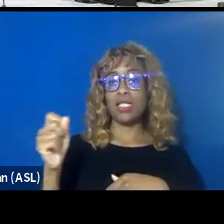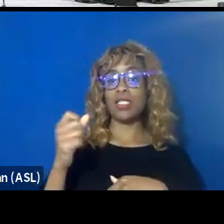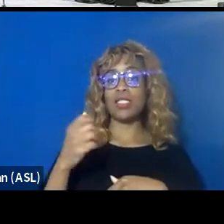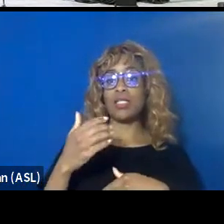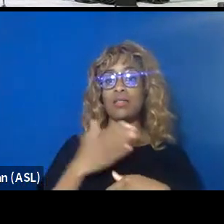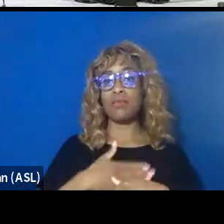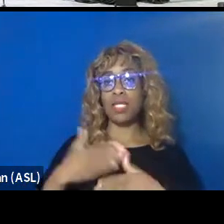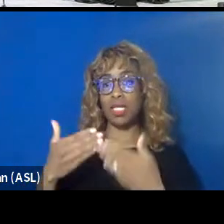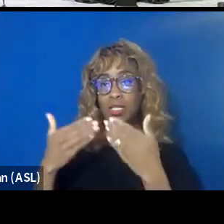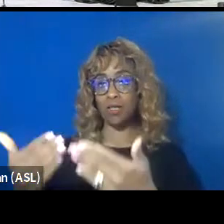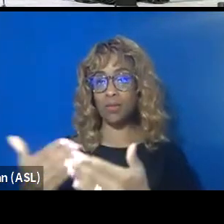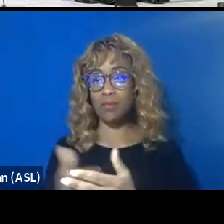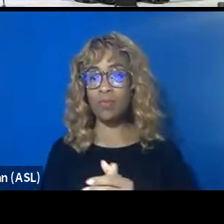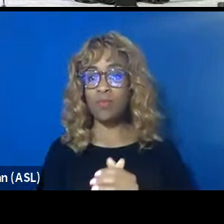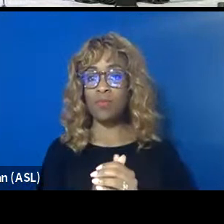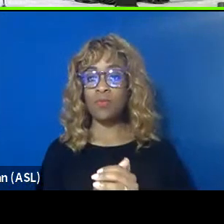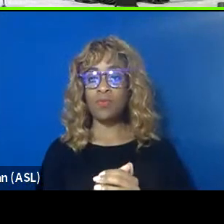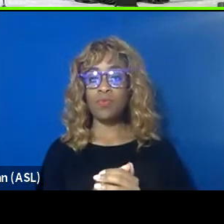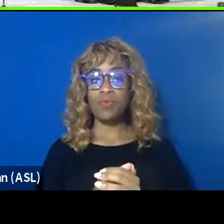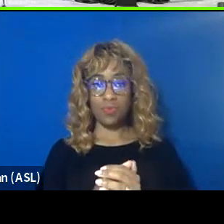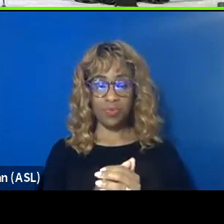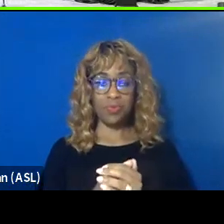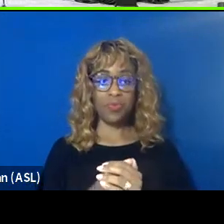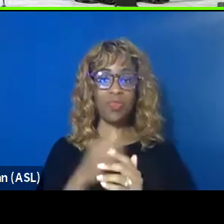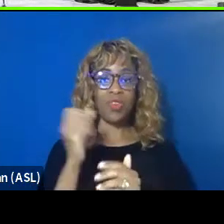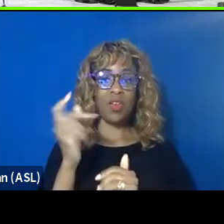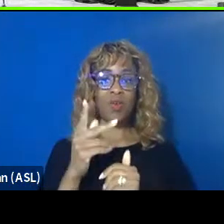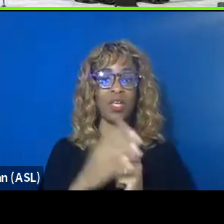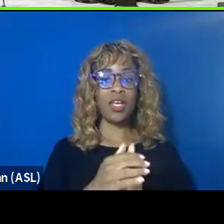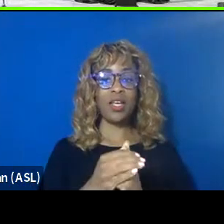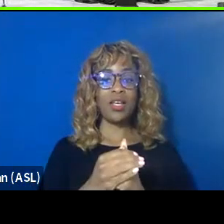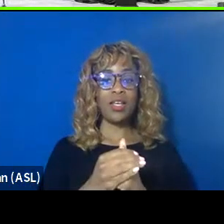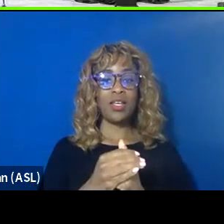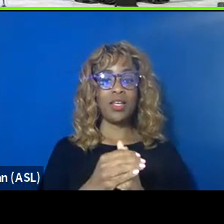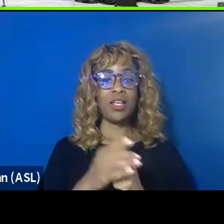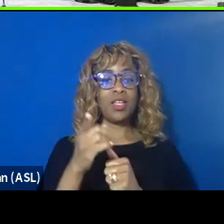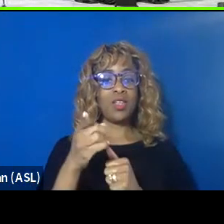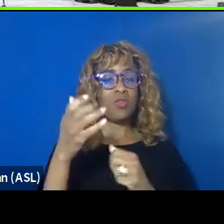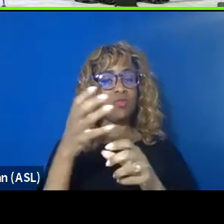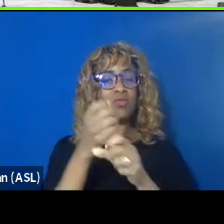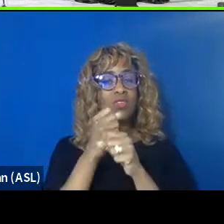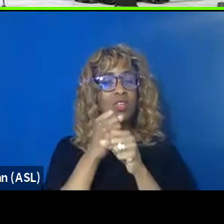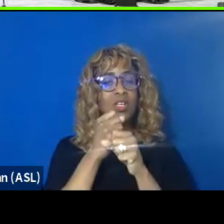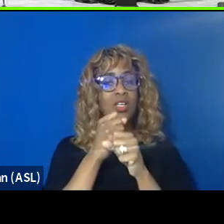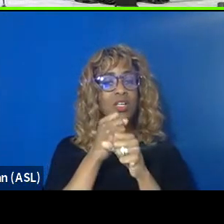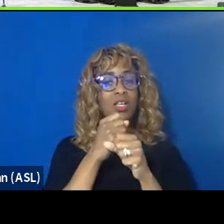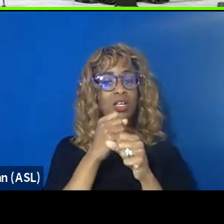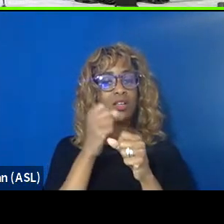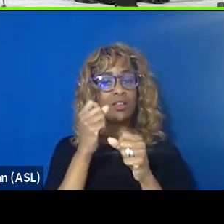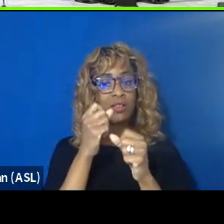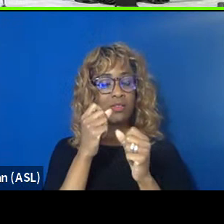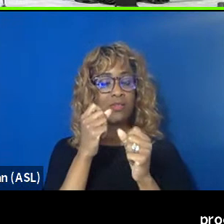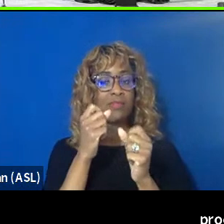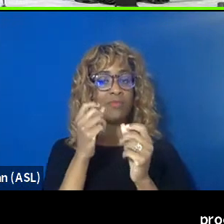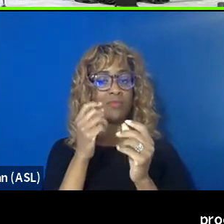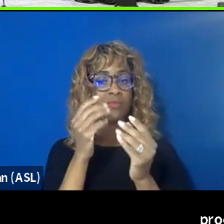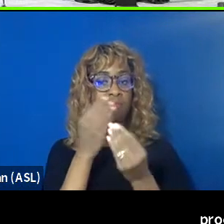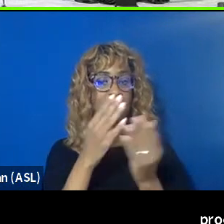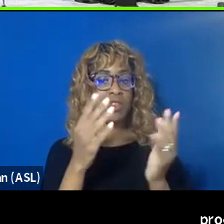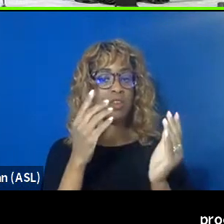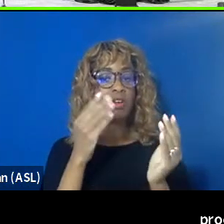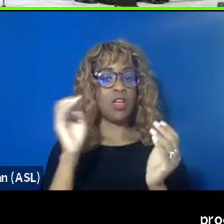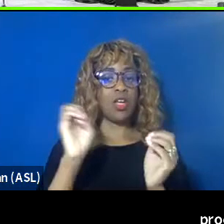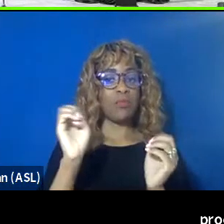proceed. Okay, moving right along. You have received notification of emergency procurement for